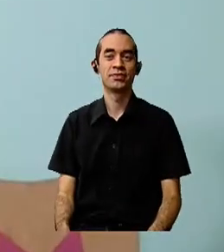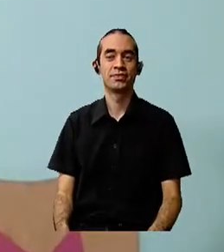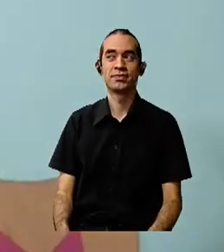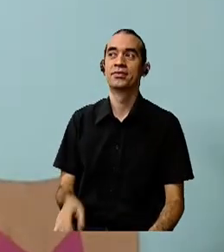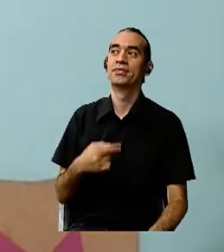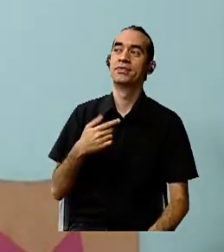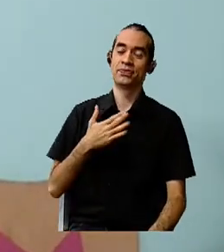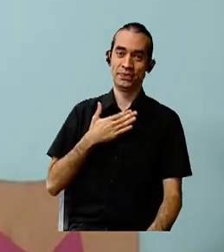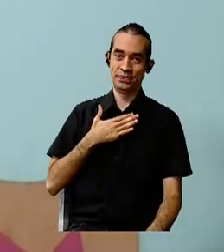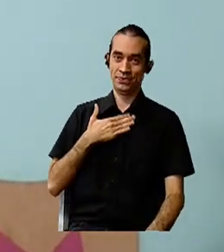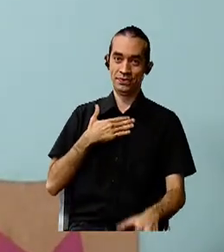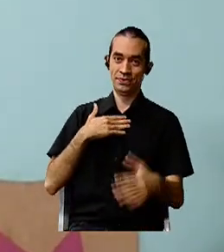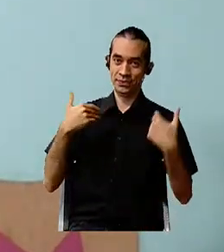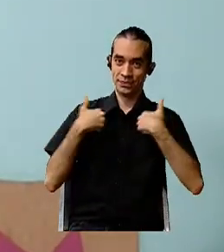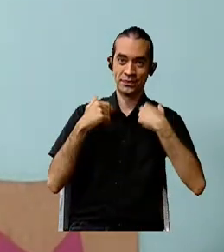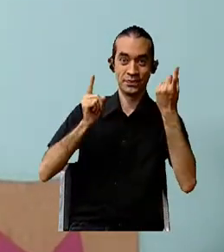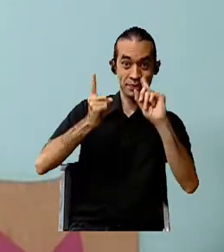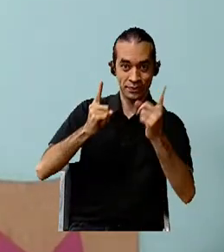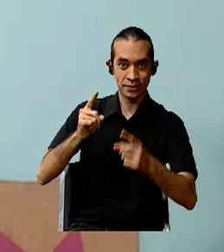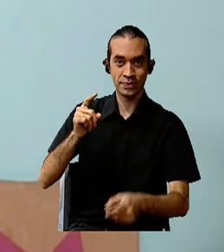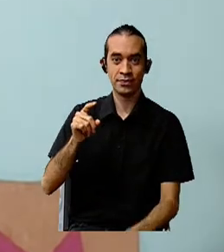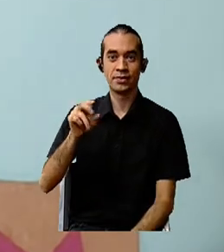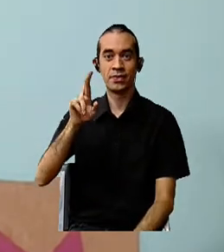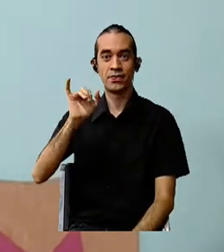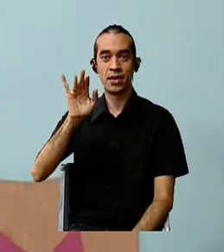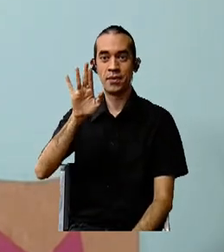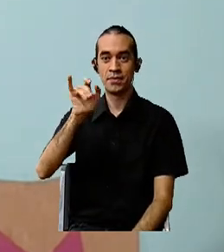My pet is a rabbit.